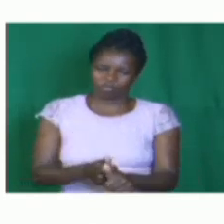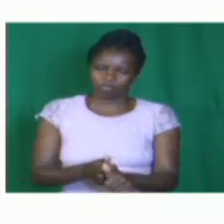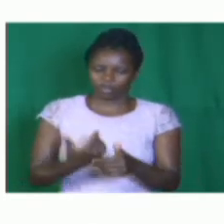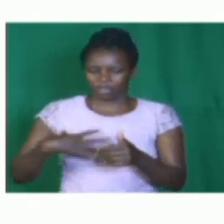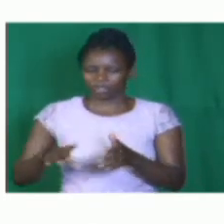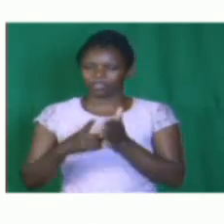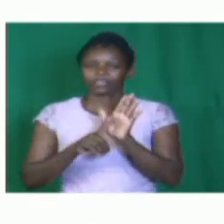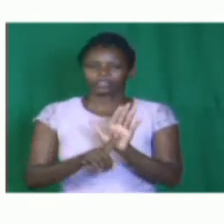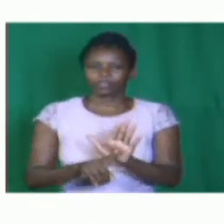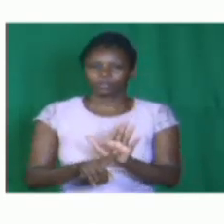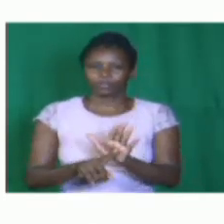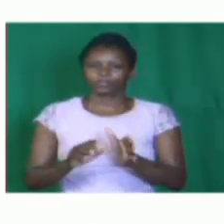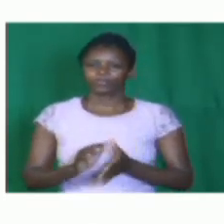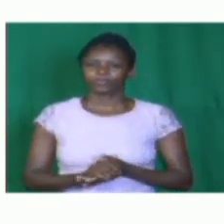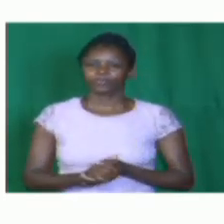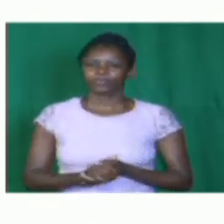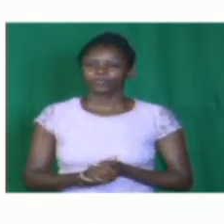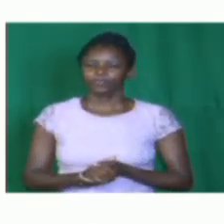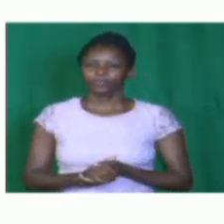example. Let us go on to the next slide.